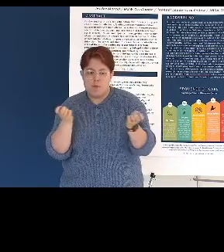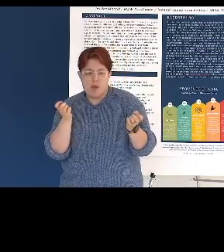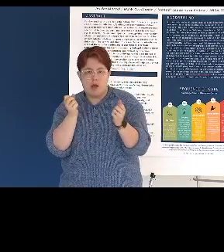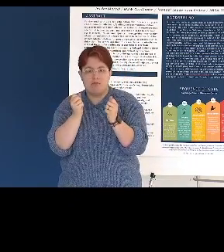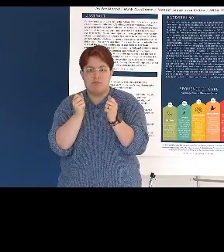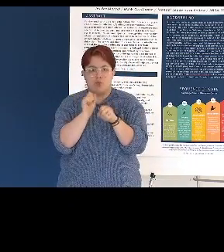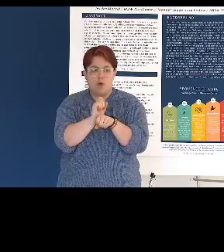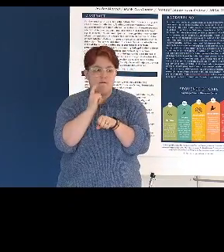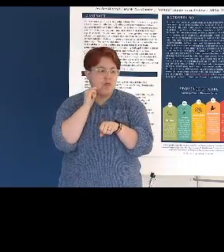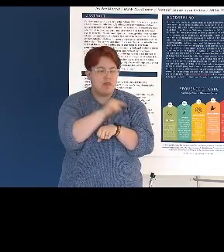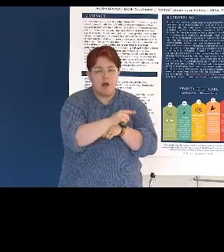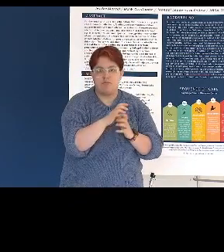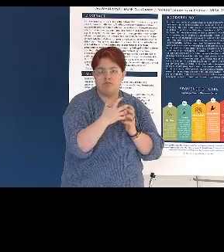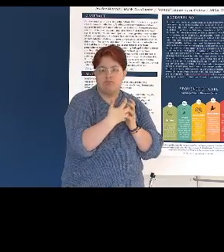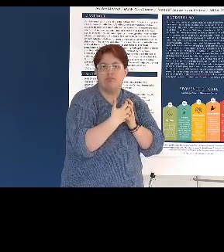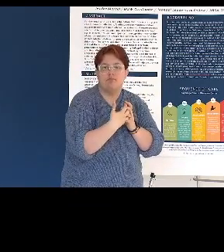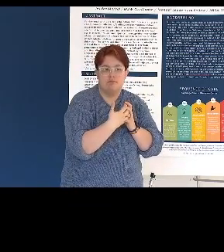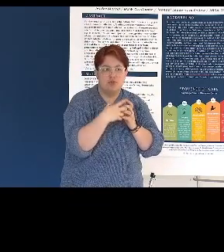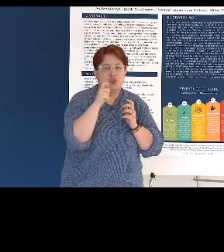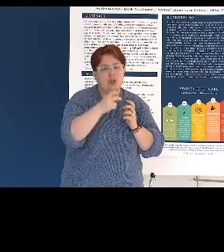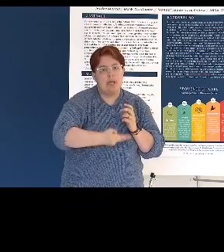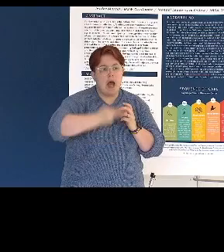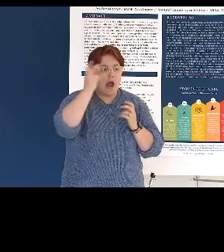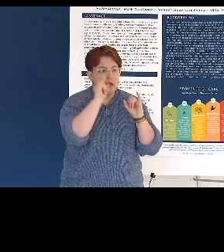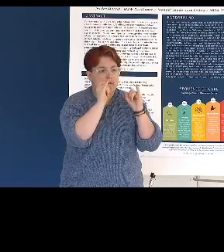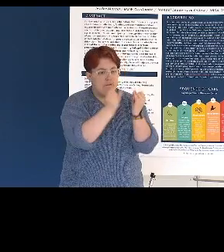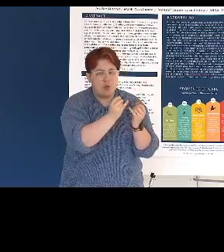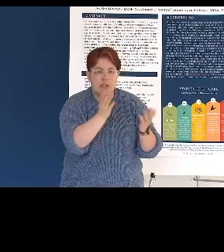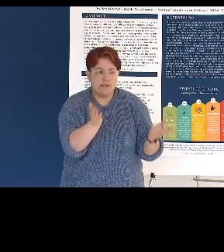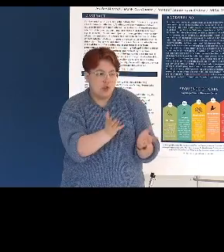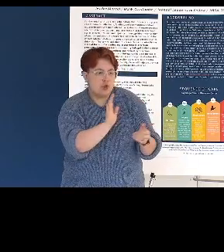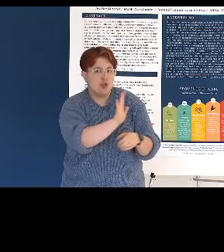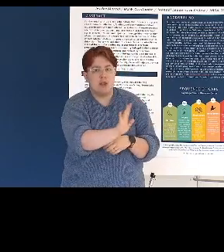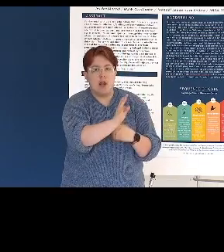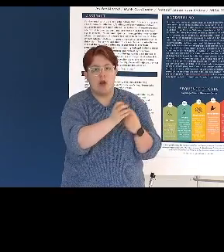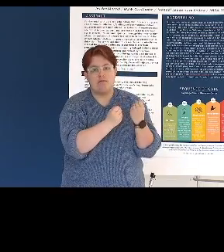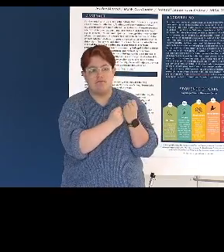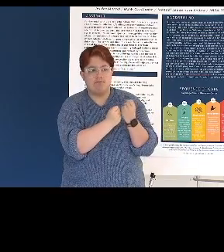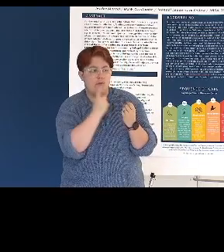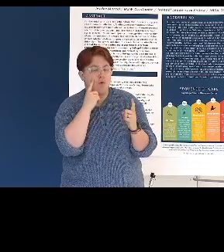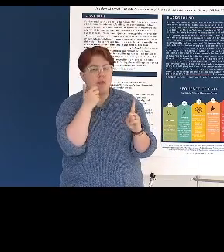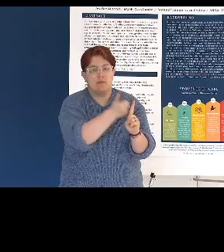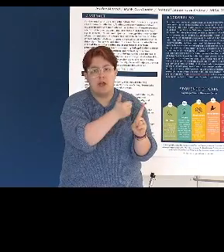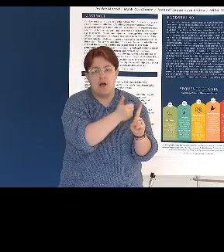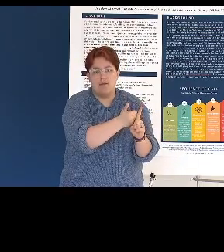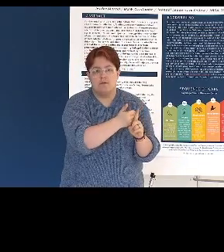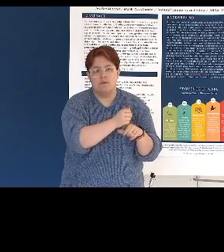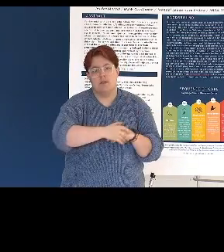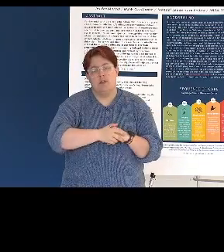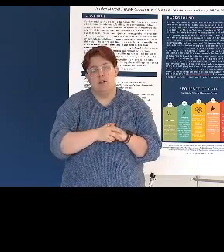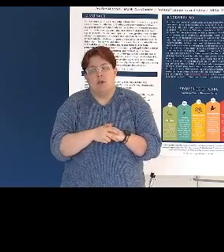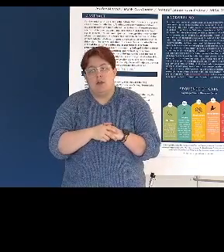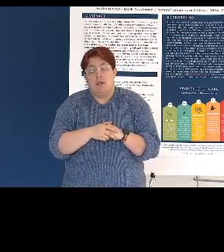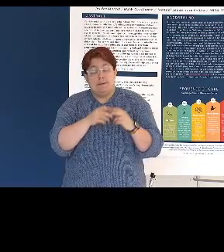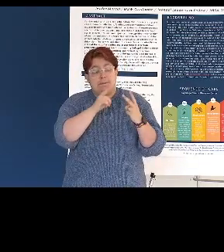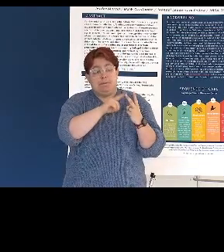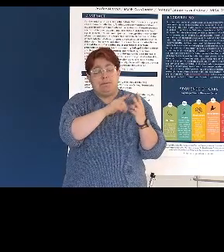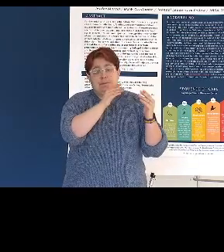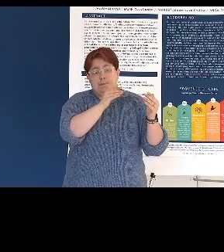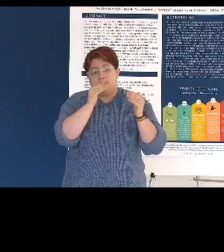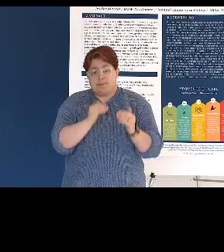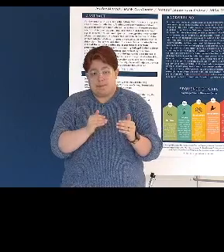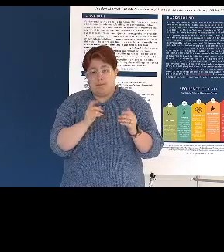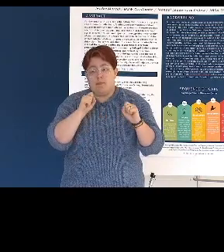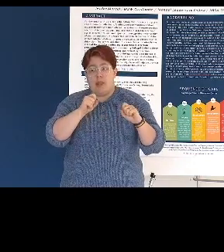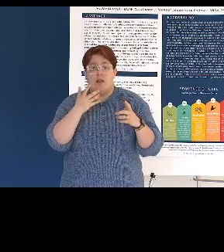highly individualized and encouraging autonomy over this discovery process. Then we can also incorporate these